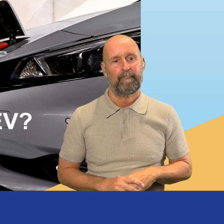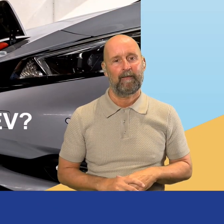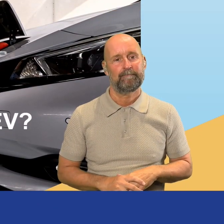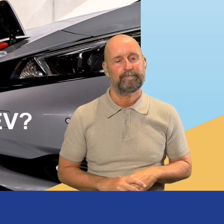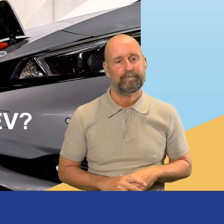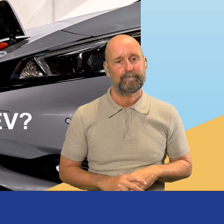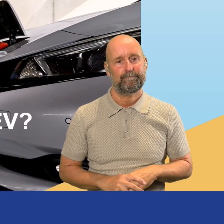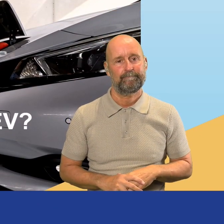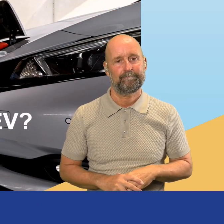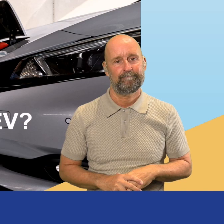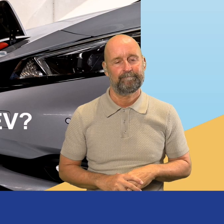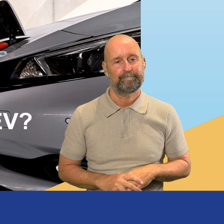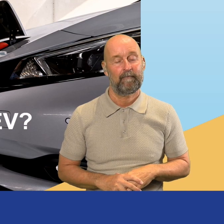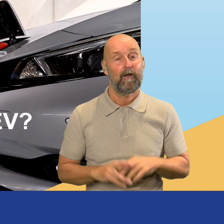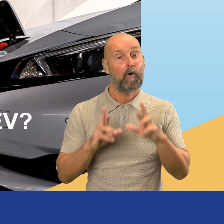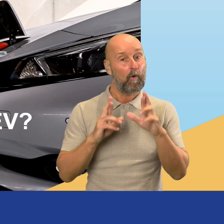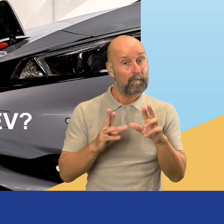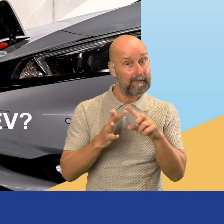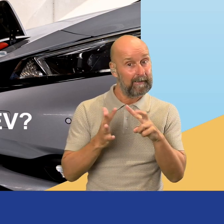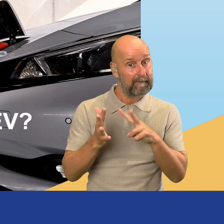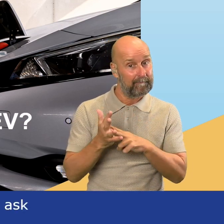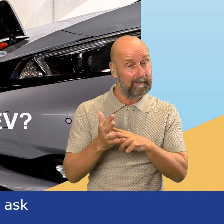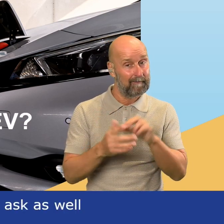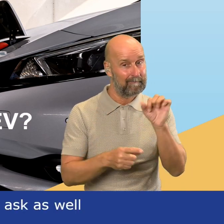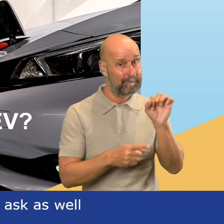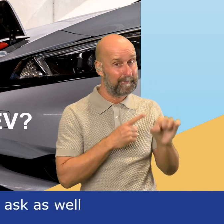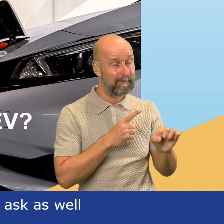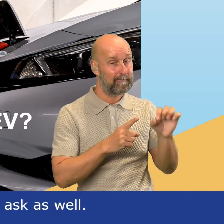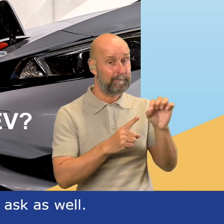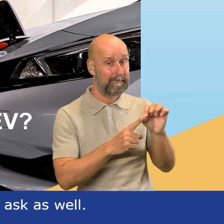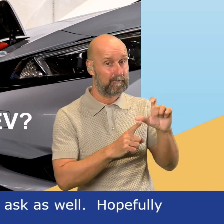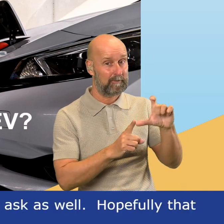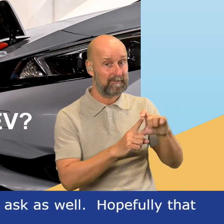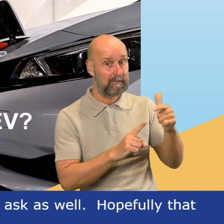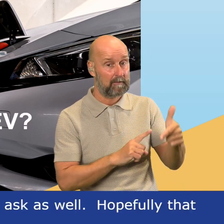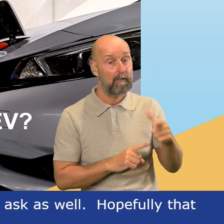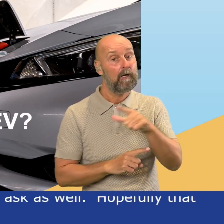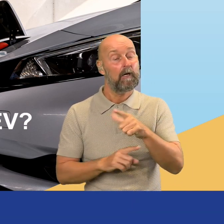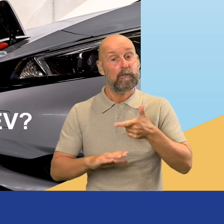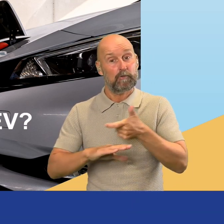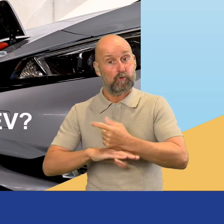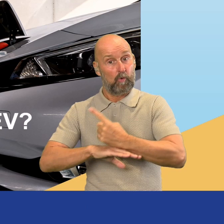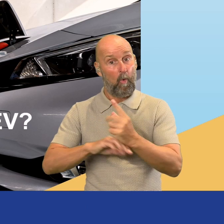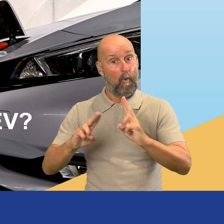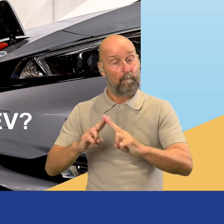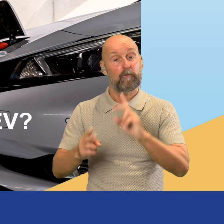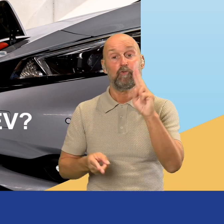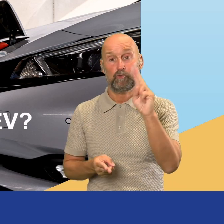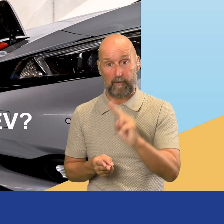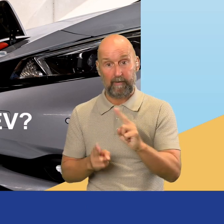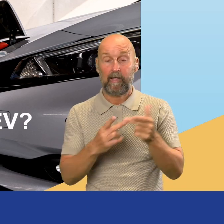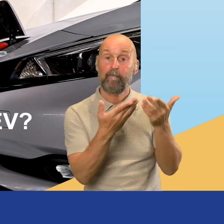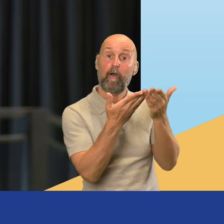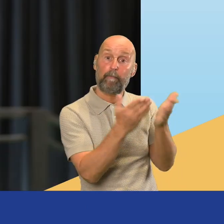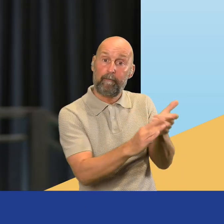So hopefully that gives you a flavor of where an EV excels versus a petrol and diesel car. It can be cheaper if you charge exclusively at home. Even if you use the public